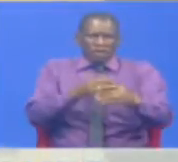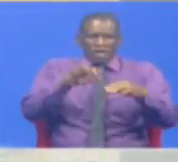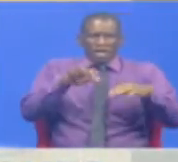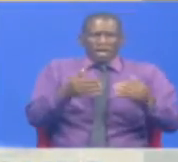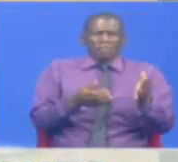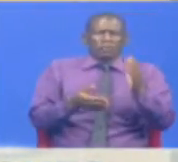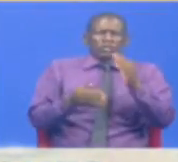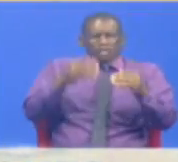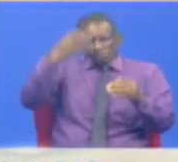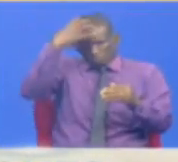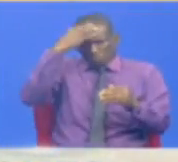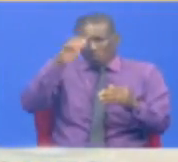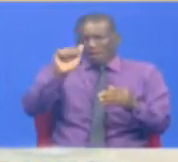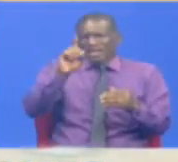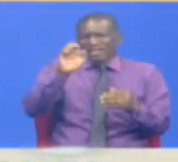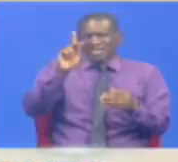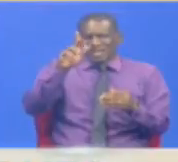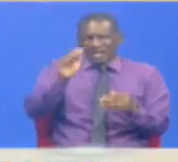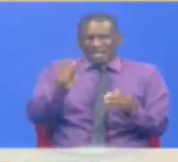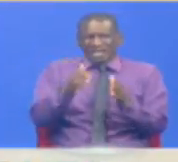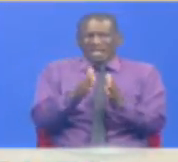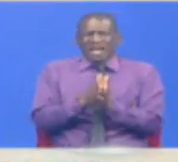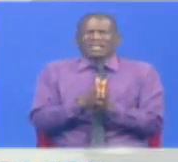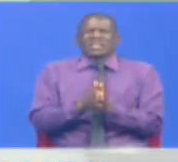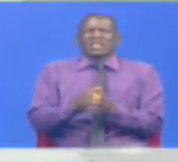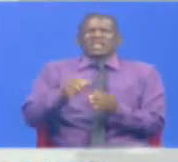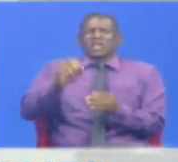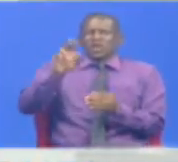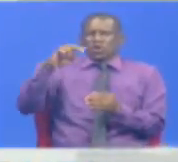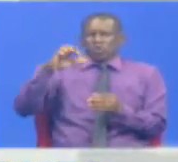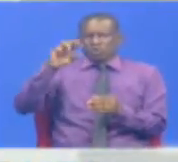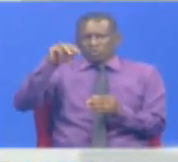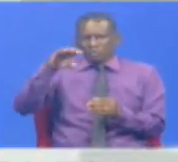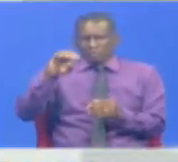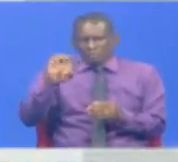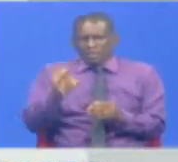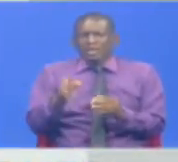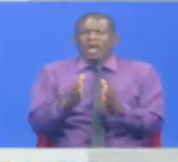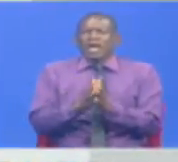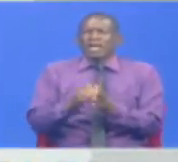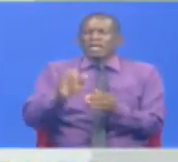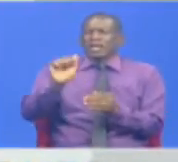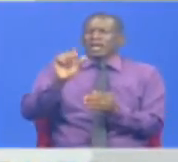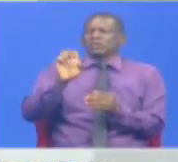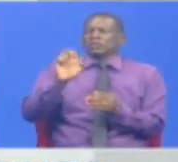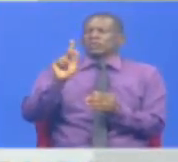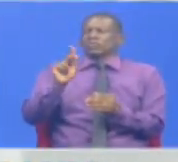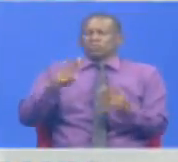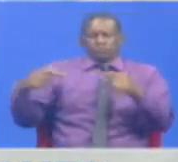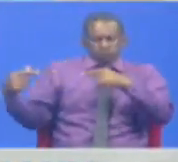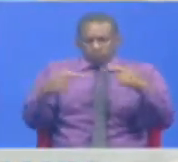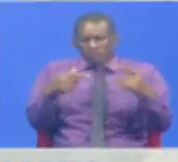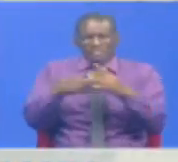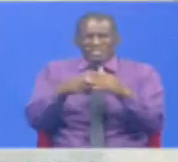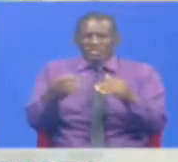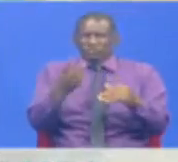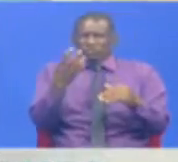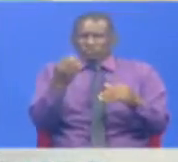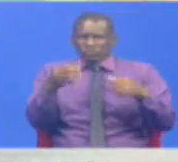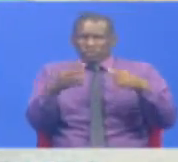Ongombe, who was succeeded by Pope Kalul. The Adika-Ongombe power wars date back to 2009. In